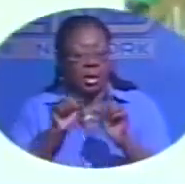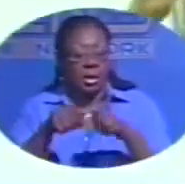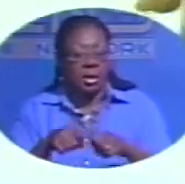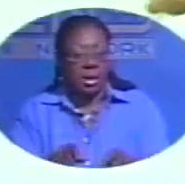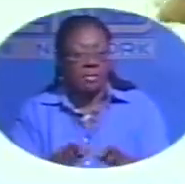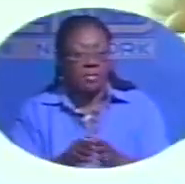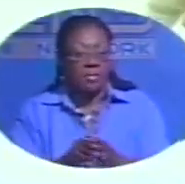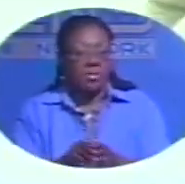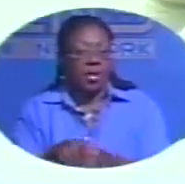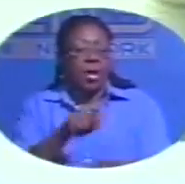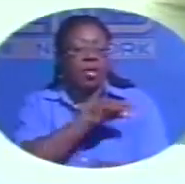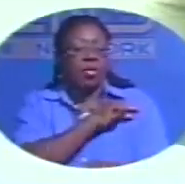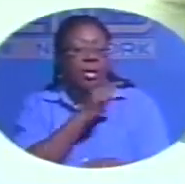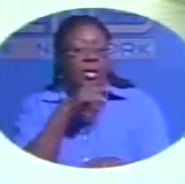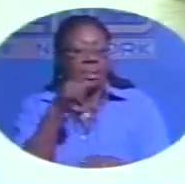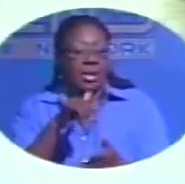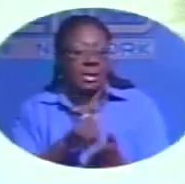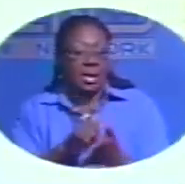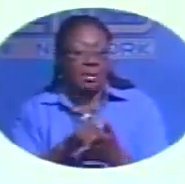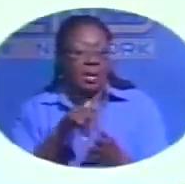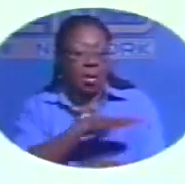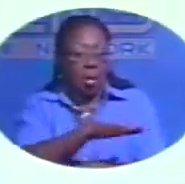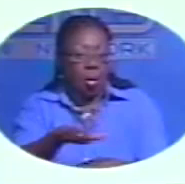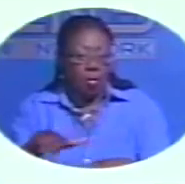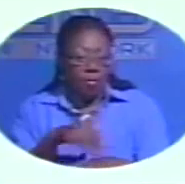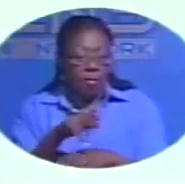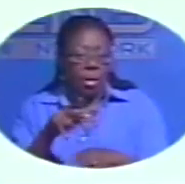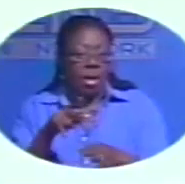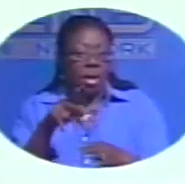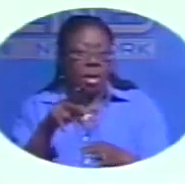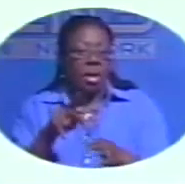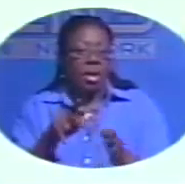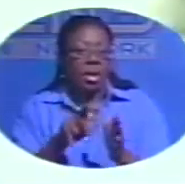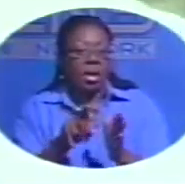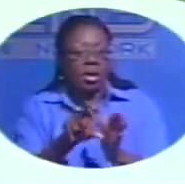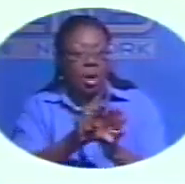non-Bahamians. Gray says he will revisit the policy that bans foreigners who